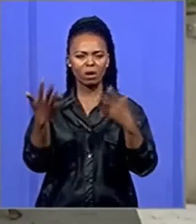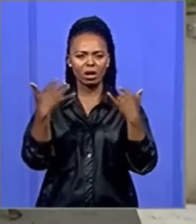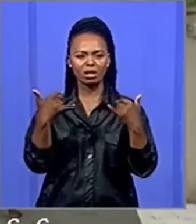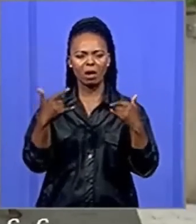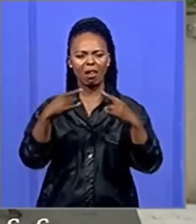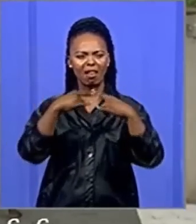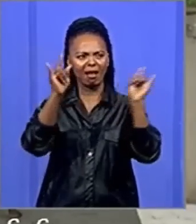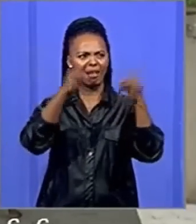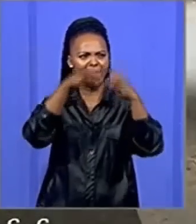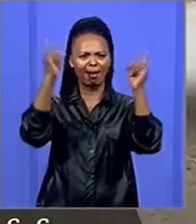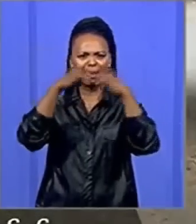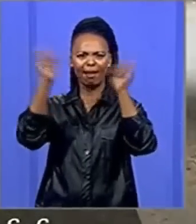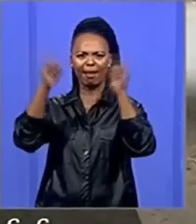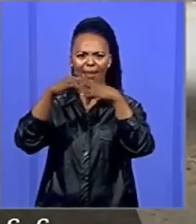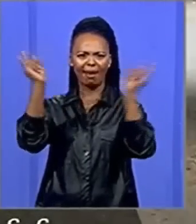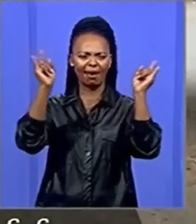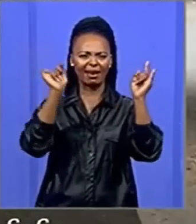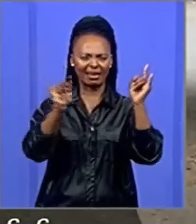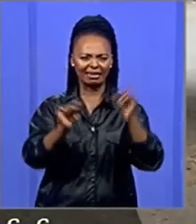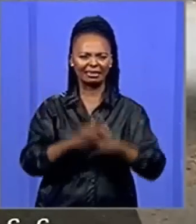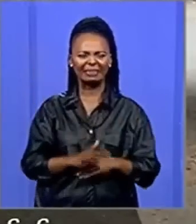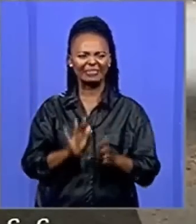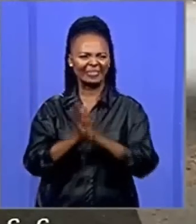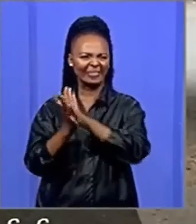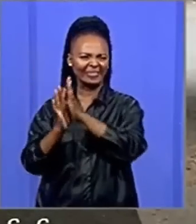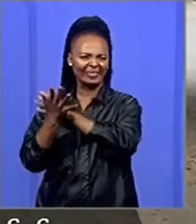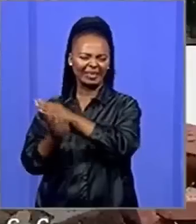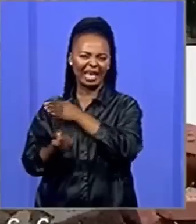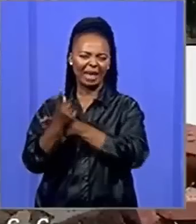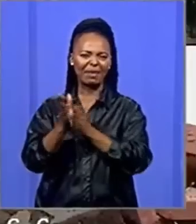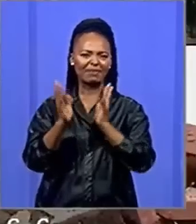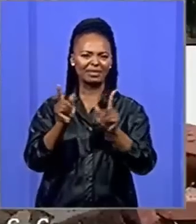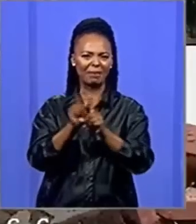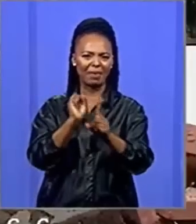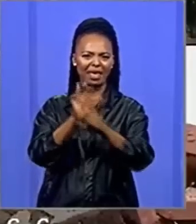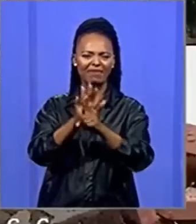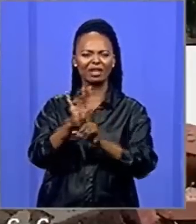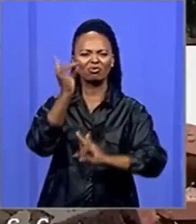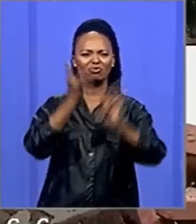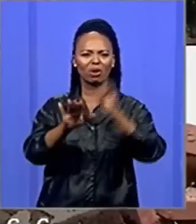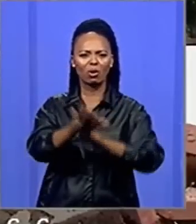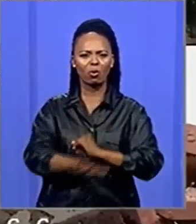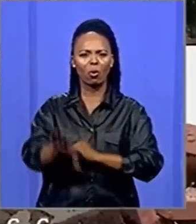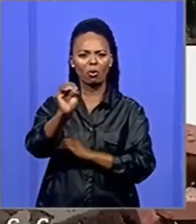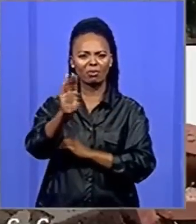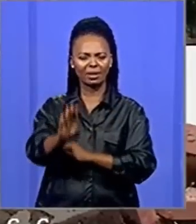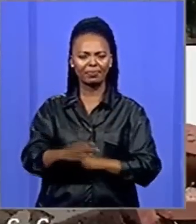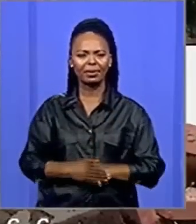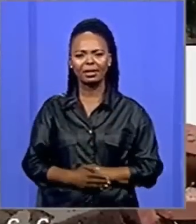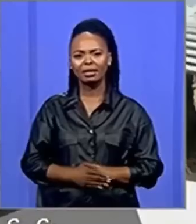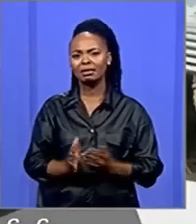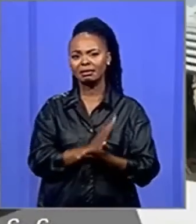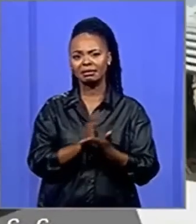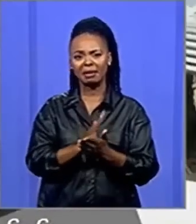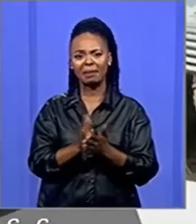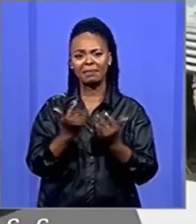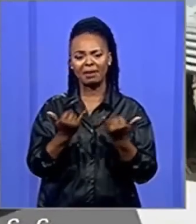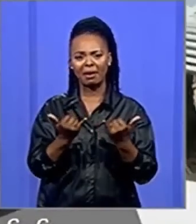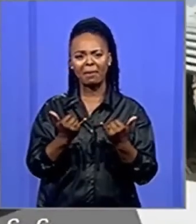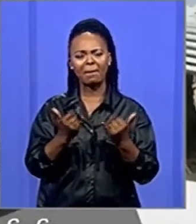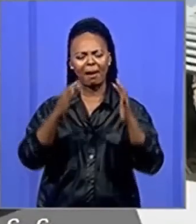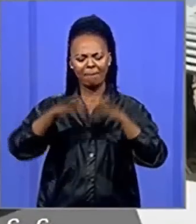le difate di motswile. Sena se bile le karolong tse ding tsa toropo ya Bloemfontein. Baahi ba felletswe ke matla. Ke ne ke